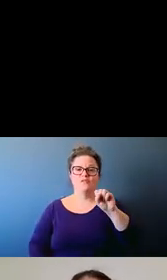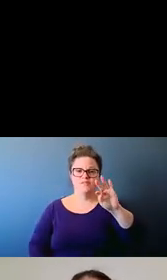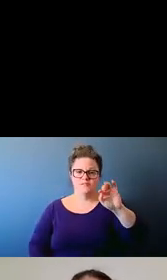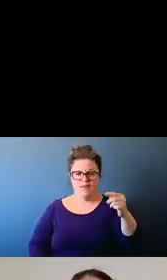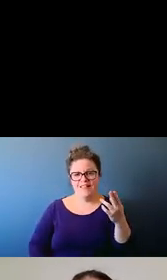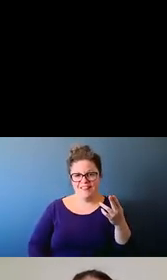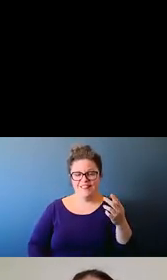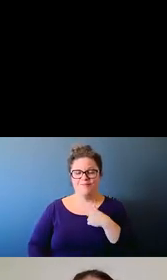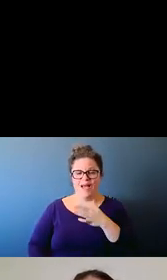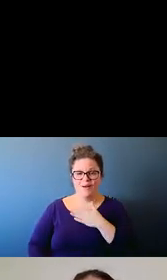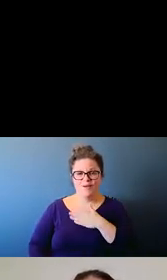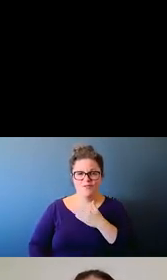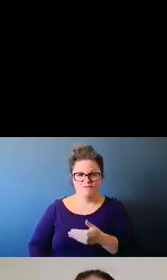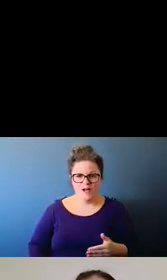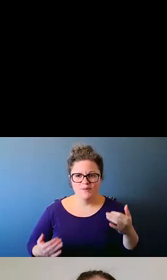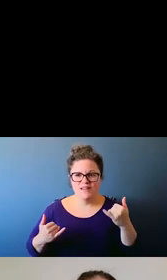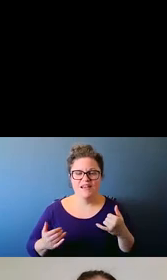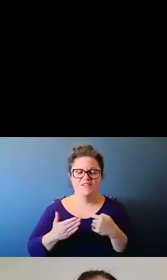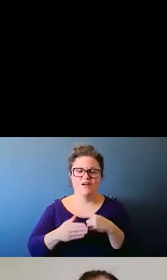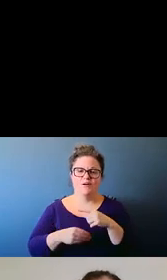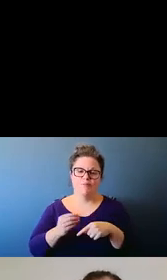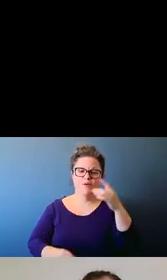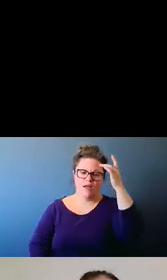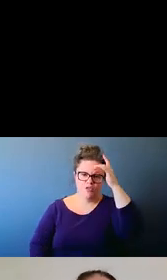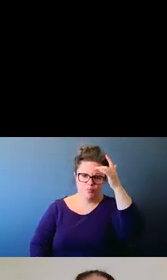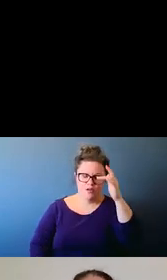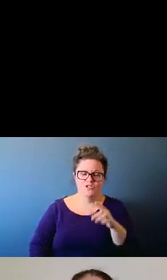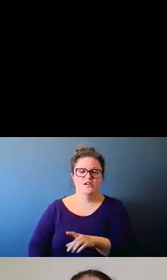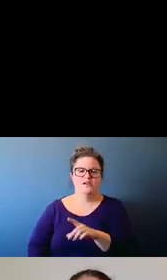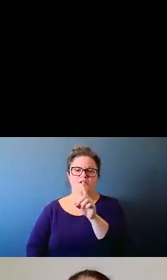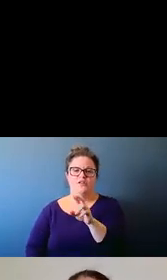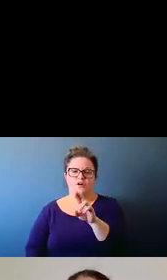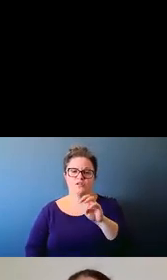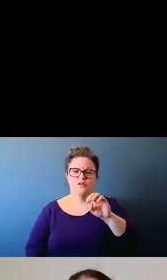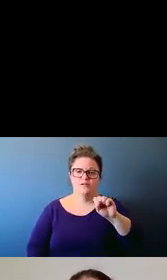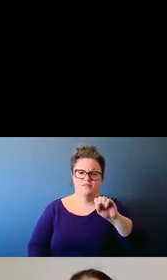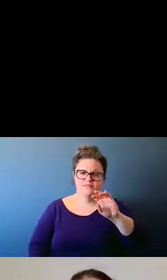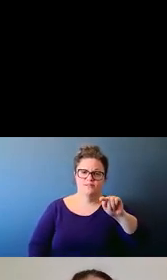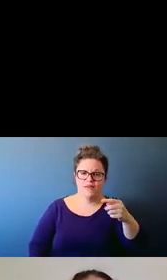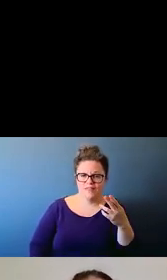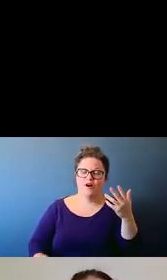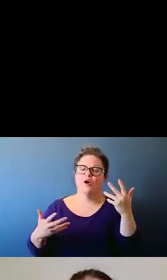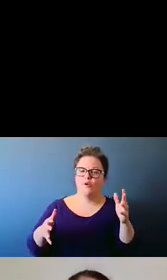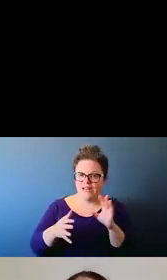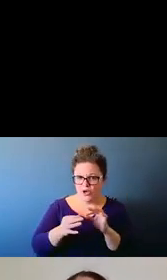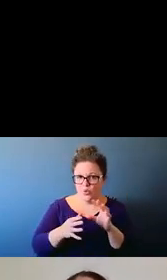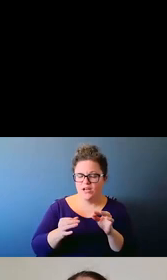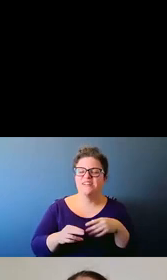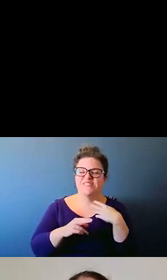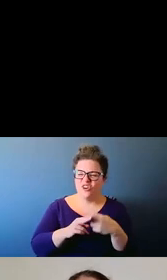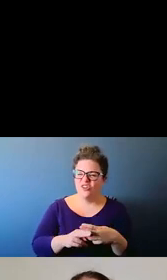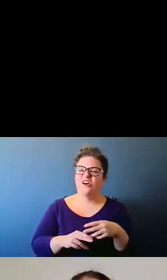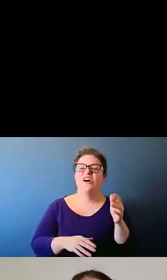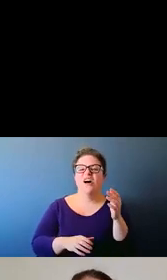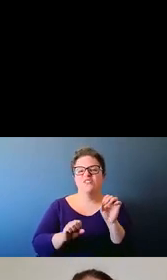anthropology, which, as Dr. Smith has already noted, is one of the social sciences